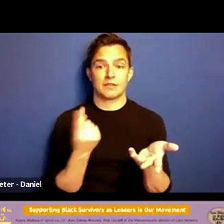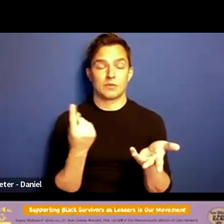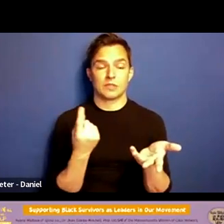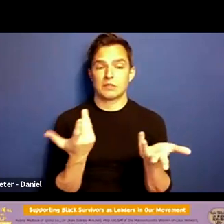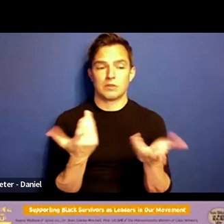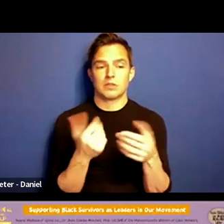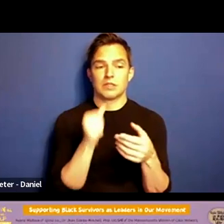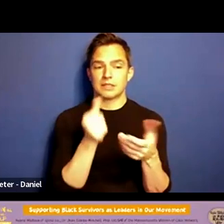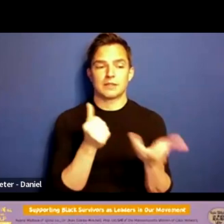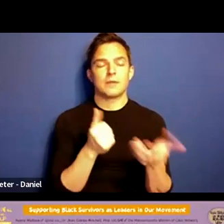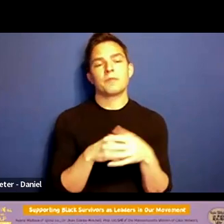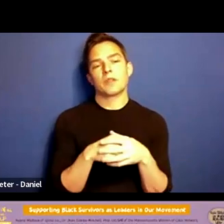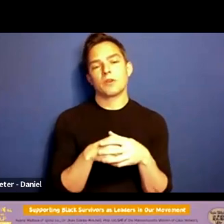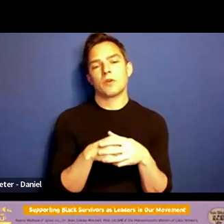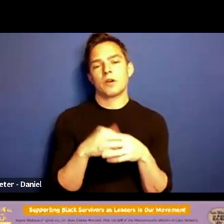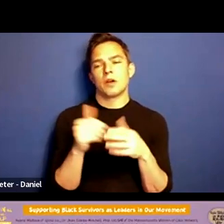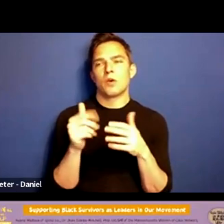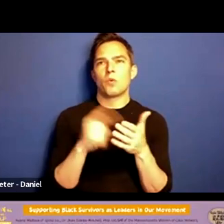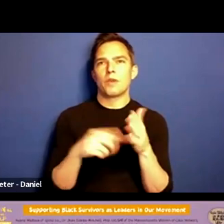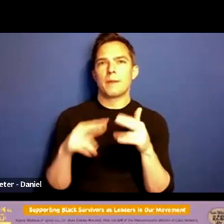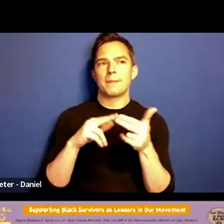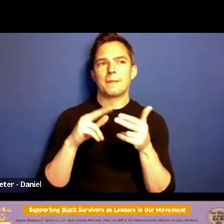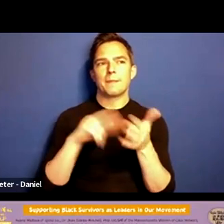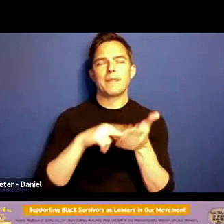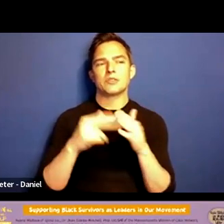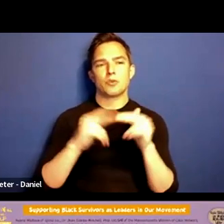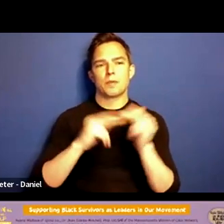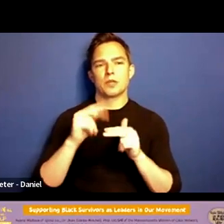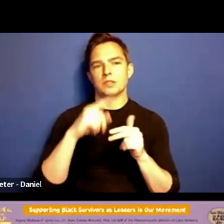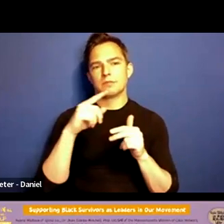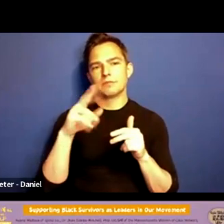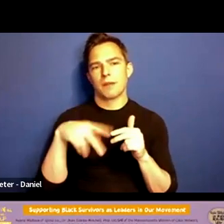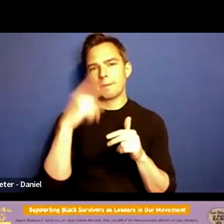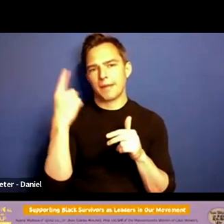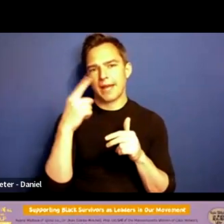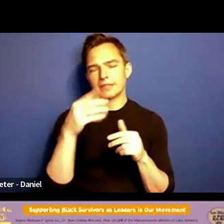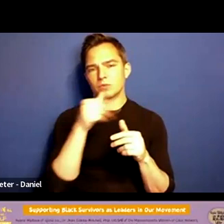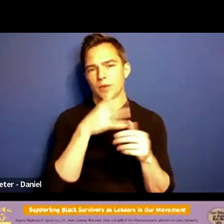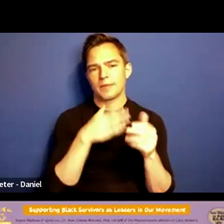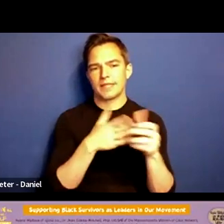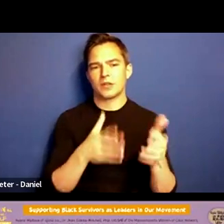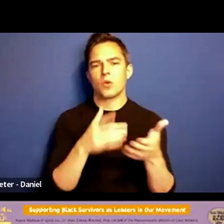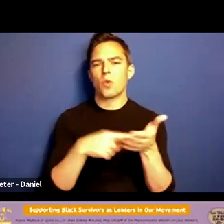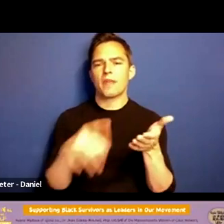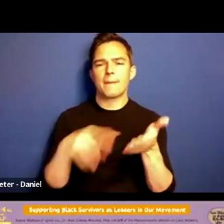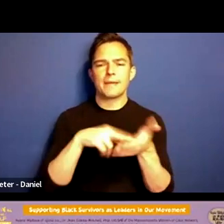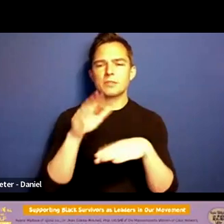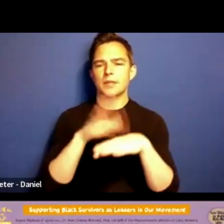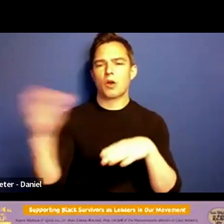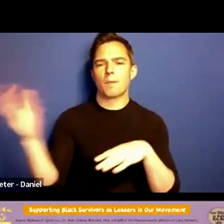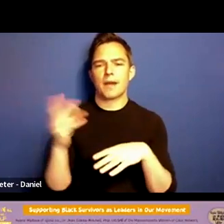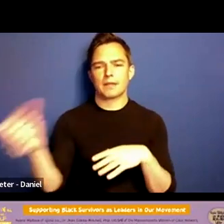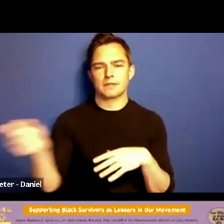mean for building Black leaders up, of like, what does it mean to be called out and called back in your work? And how do you accept that as